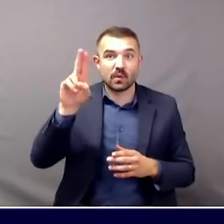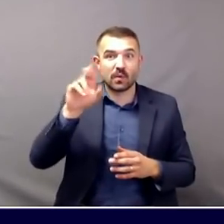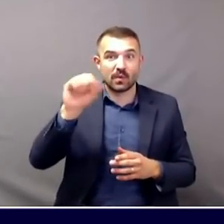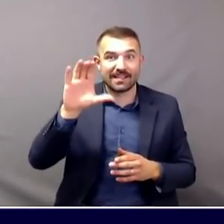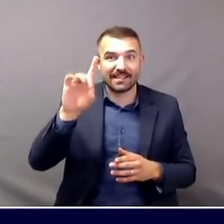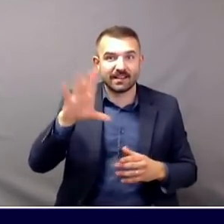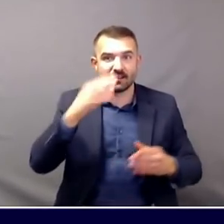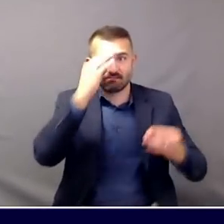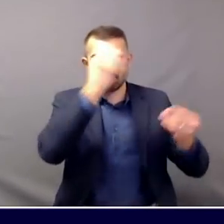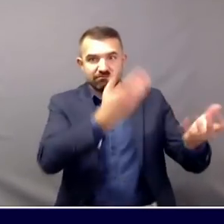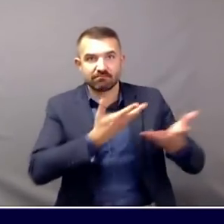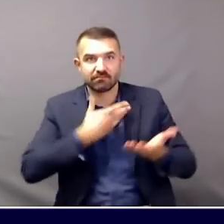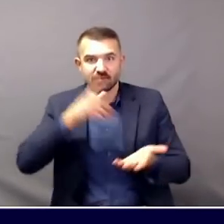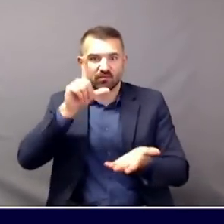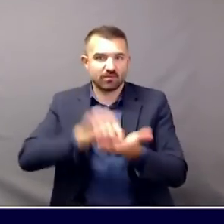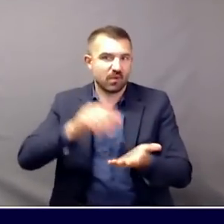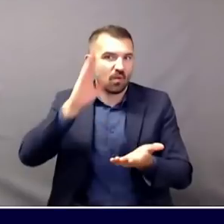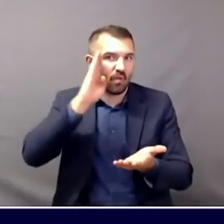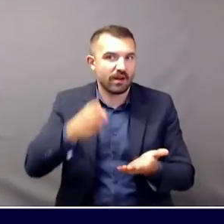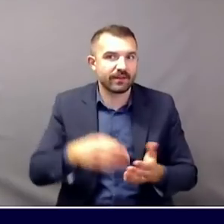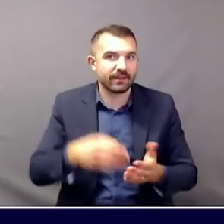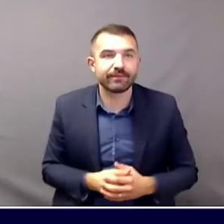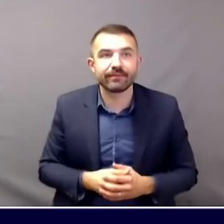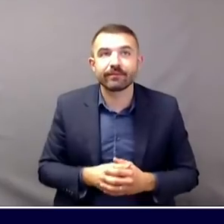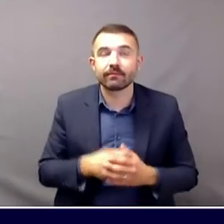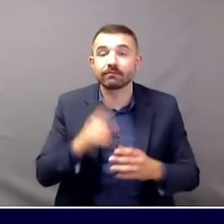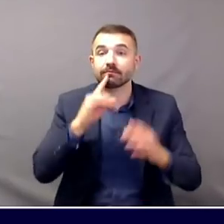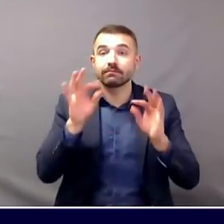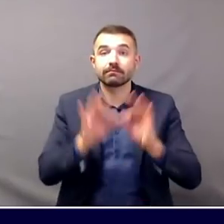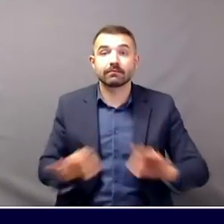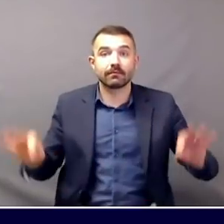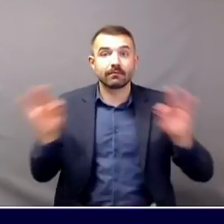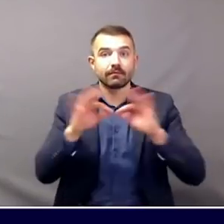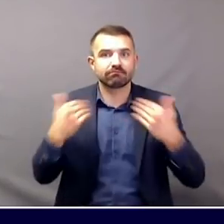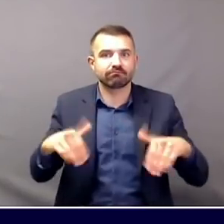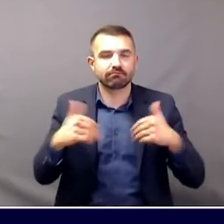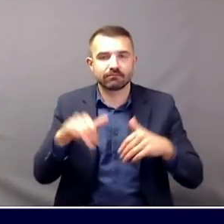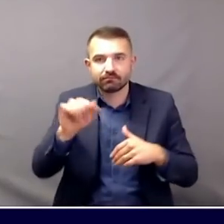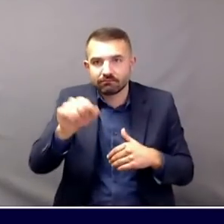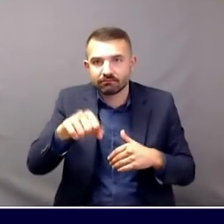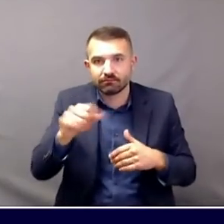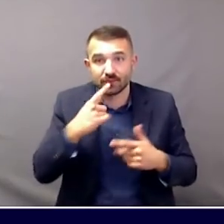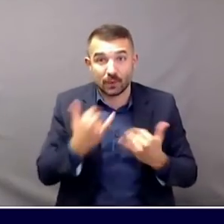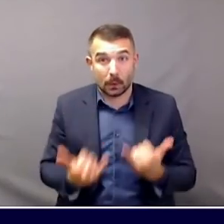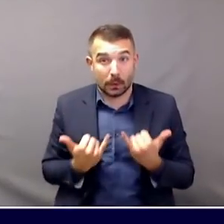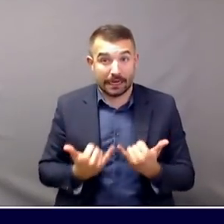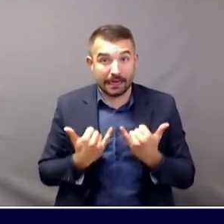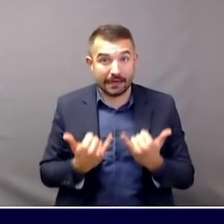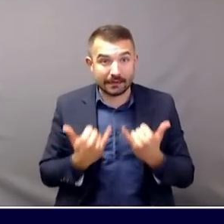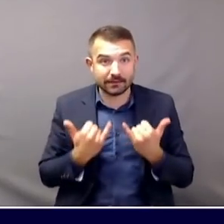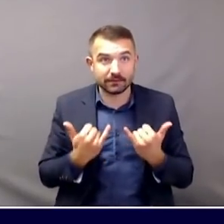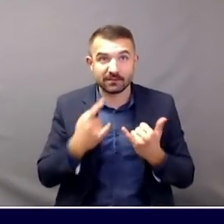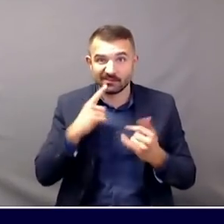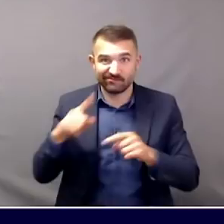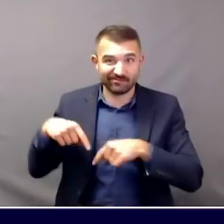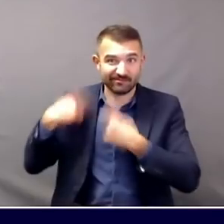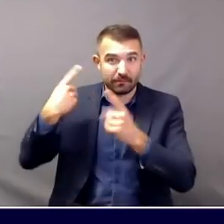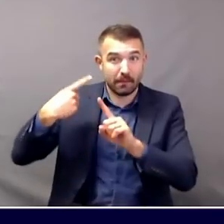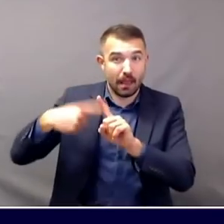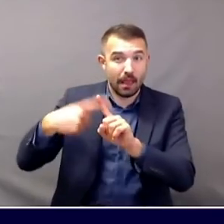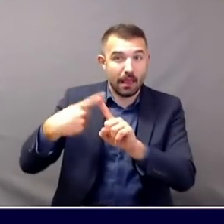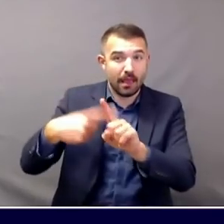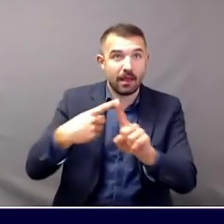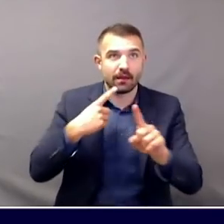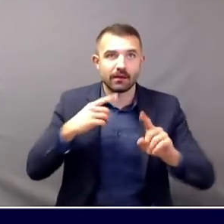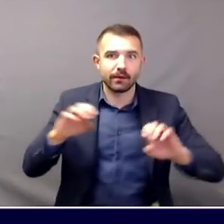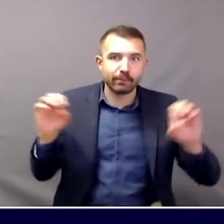it's important to remember that even though we're in the midst of an emergency response and have been for many months, the